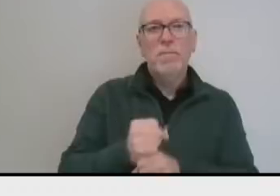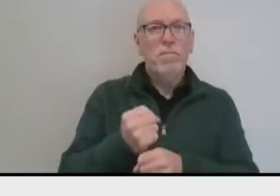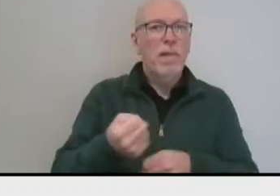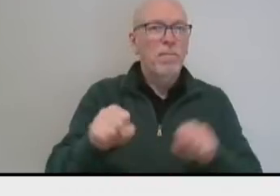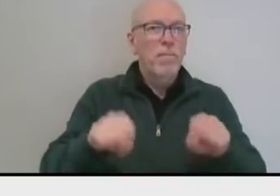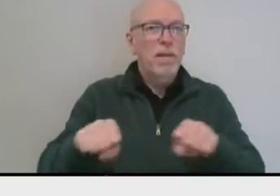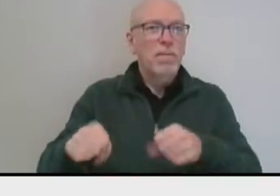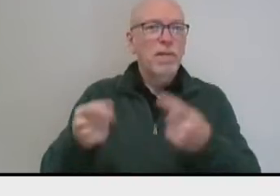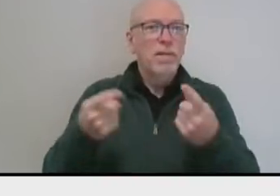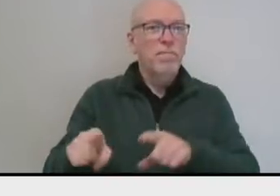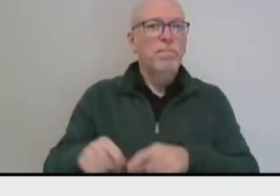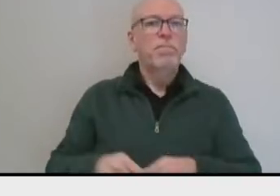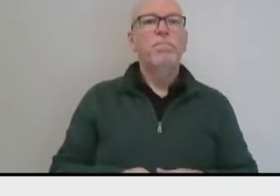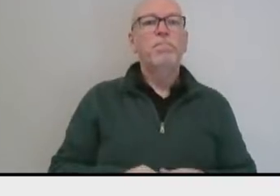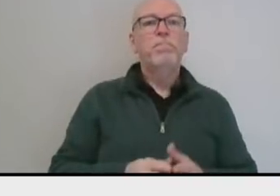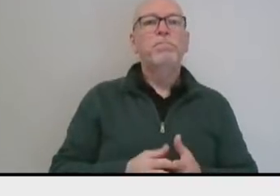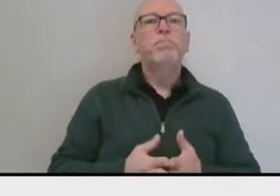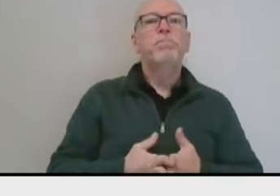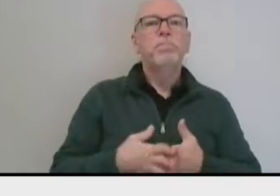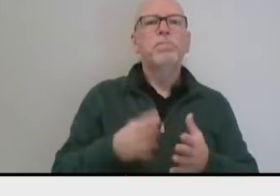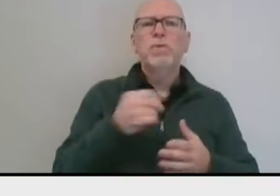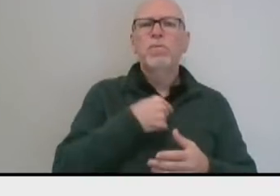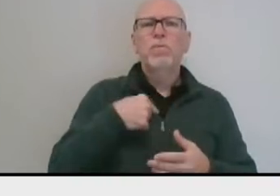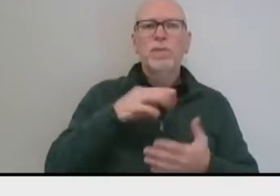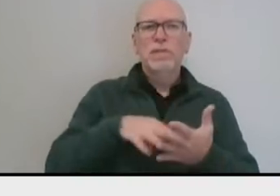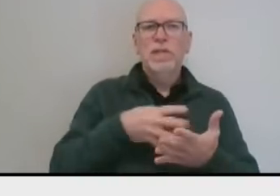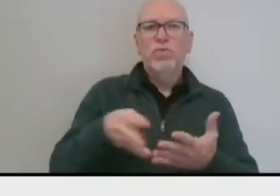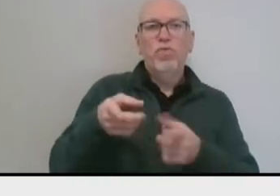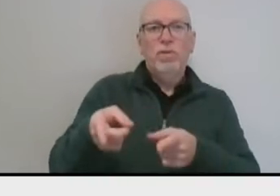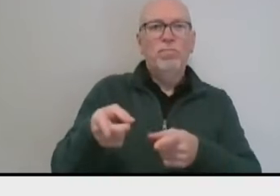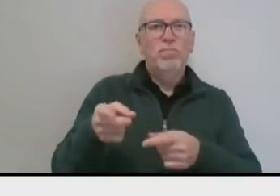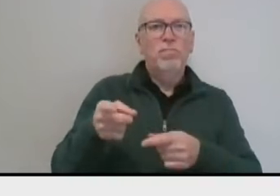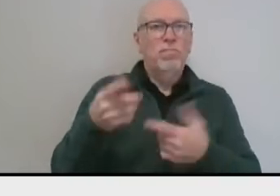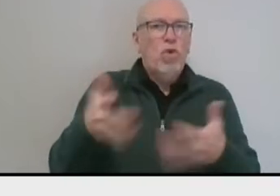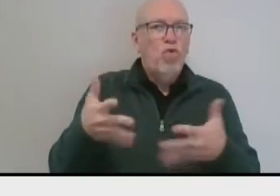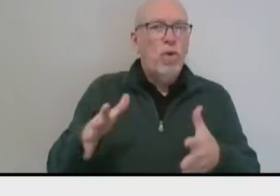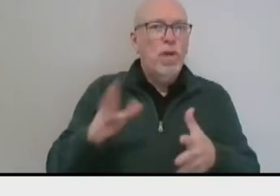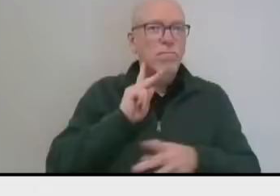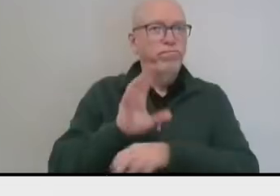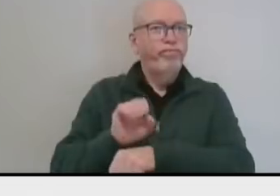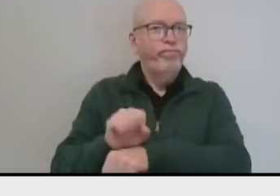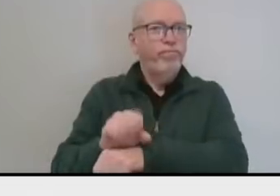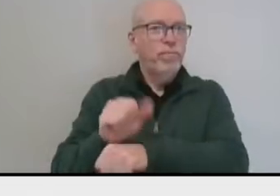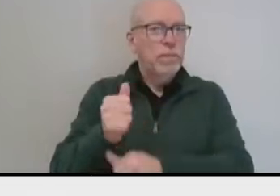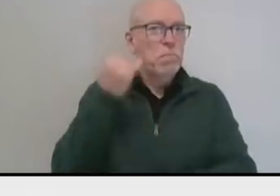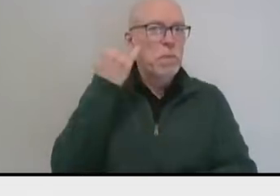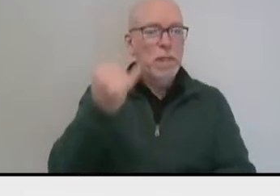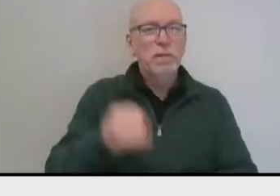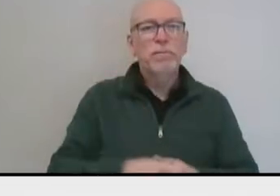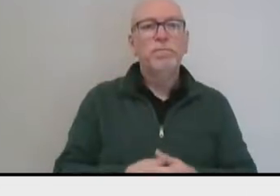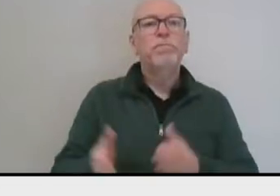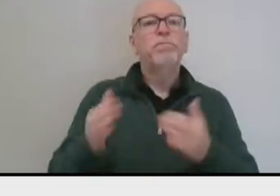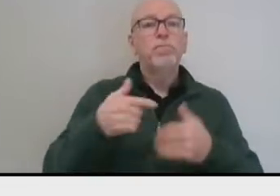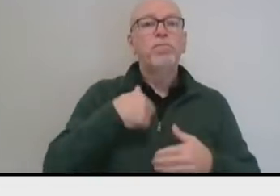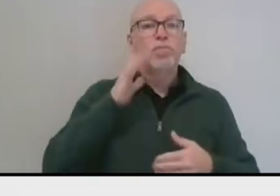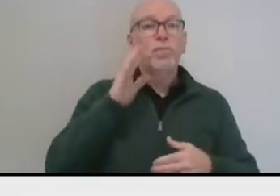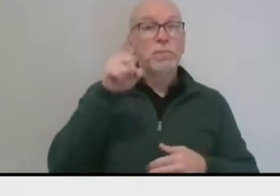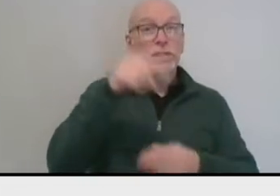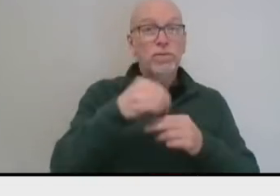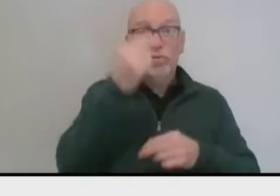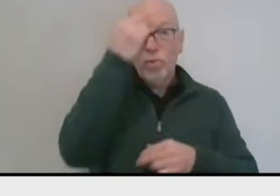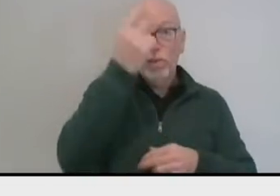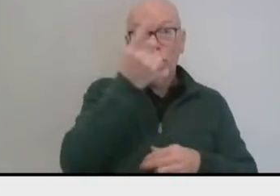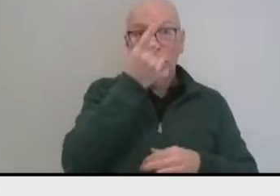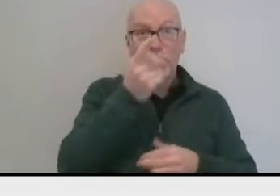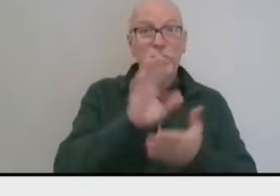well. And we're scheduling people there already, as you might imagine. And then we'll be up at Notre Dame. Thank you